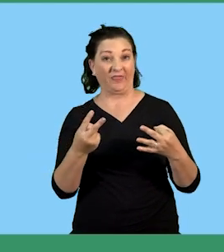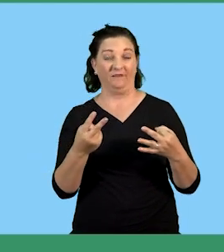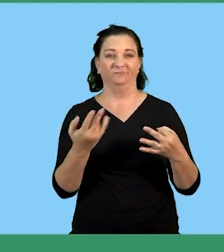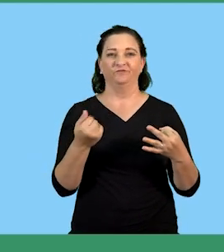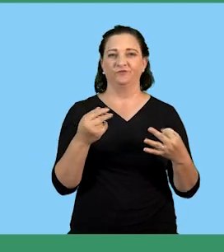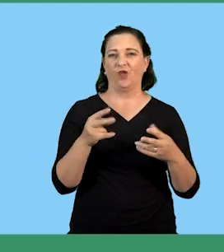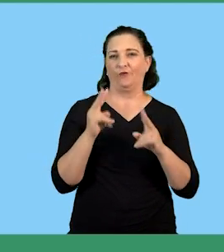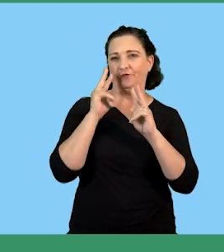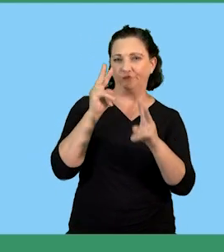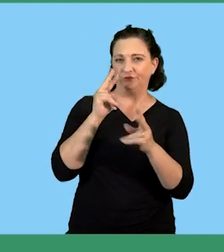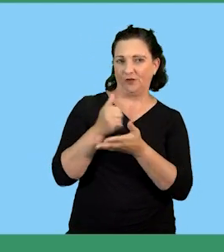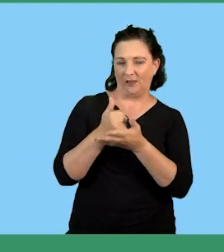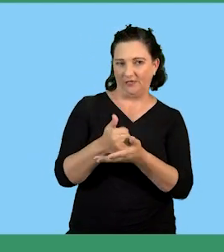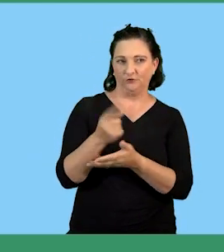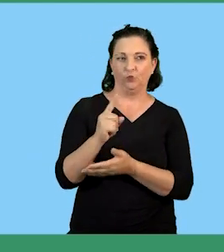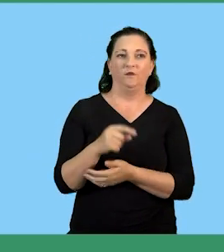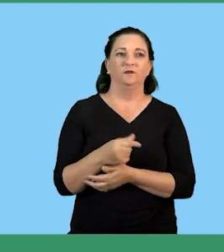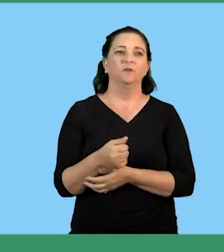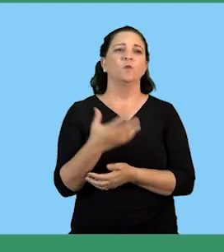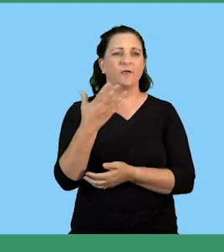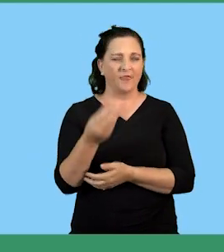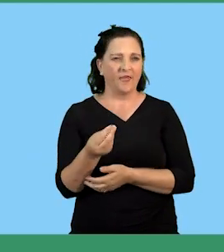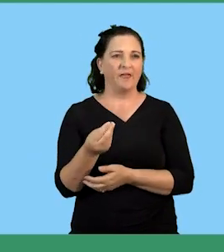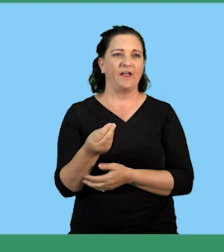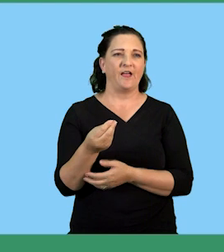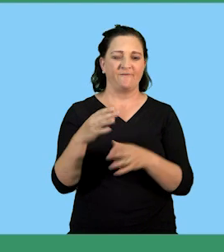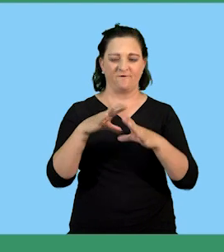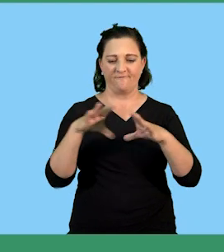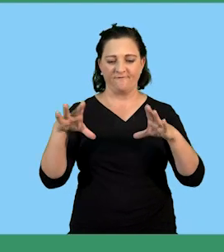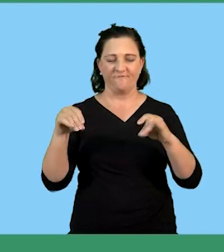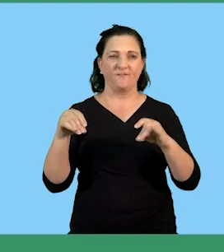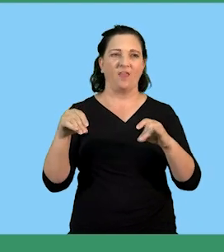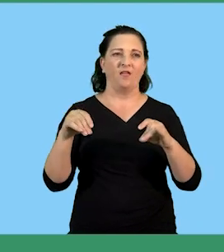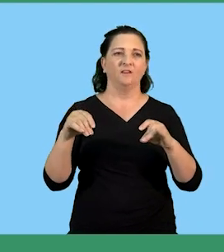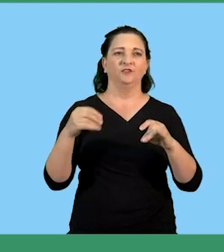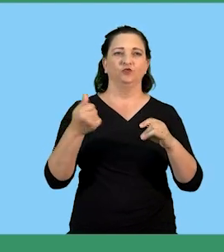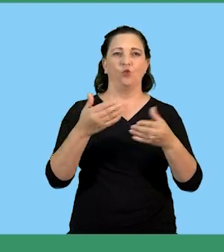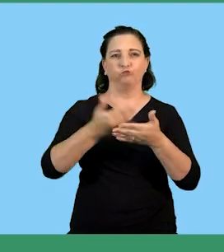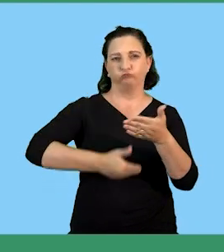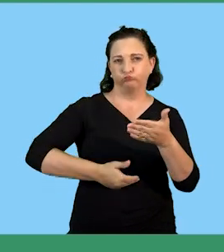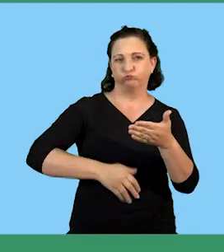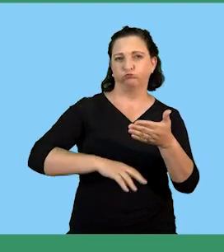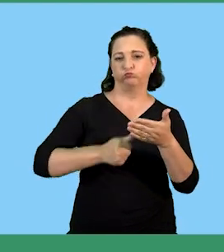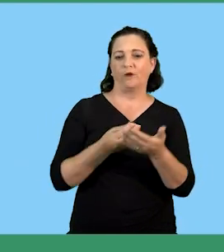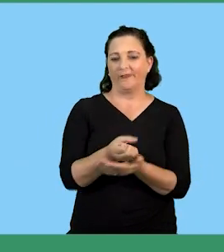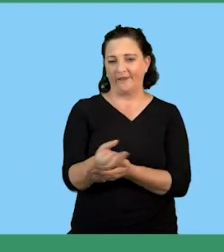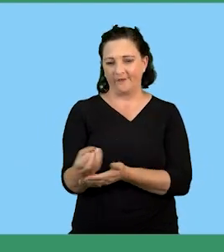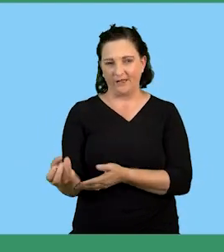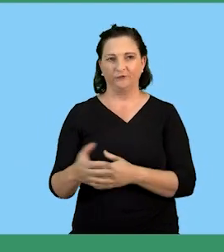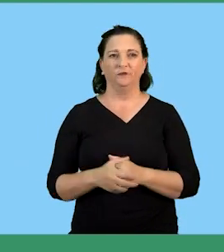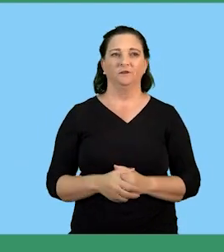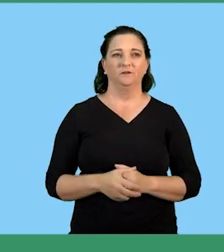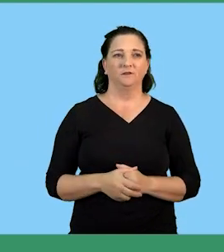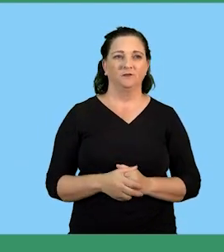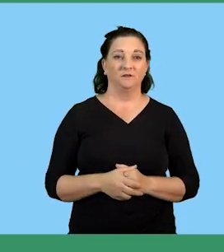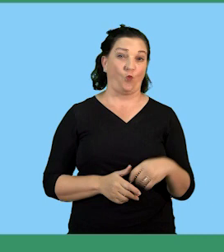are those other three visual aids? We've got flyers, brochures, or handouts. I hope you can see they all fall under one